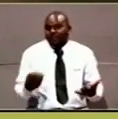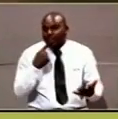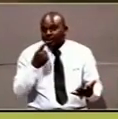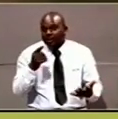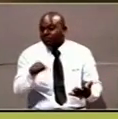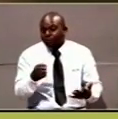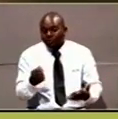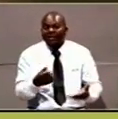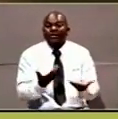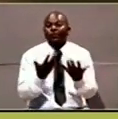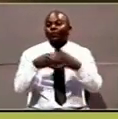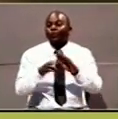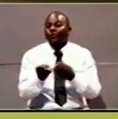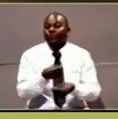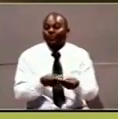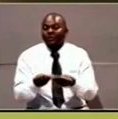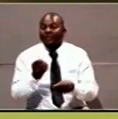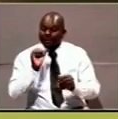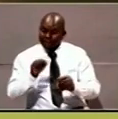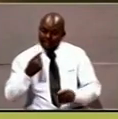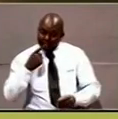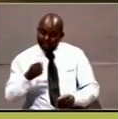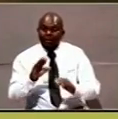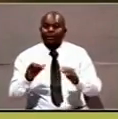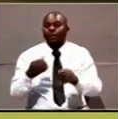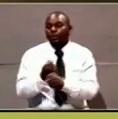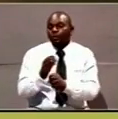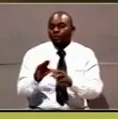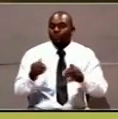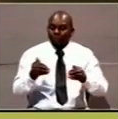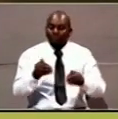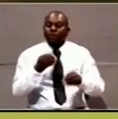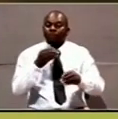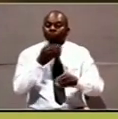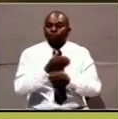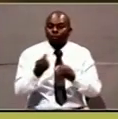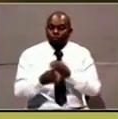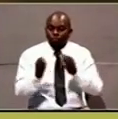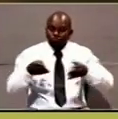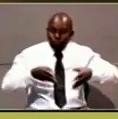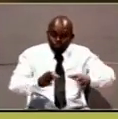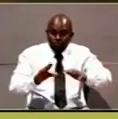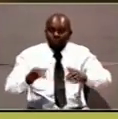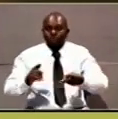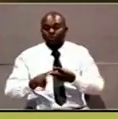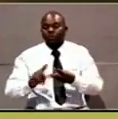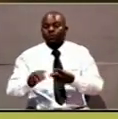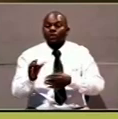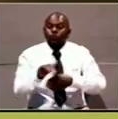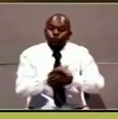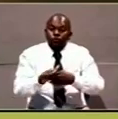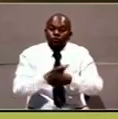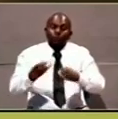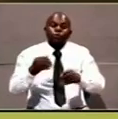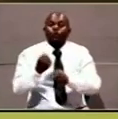can't just say economic integration, you must say, therefore, what do we do with infrastructure? What do we do with regard to trade? What do we do with